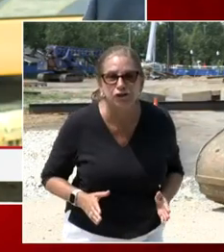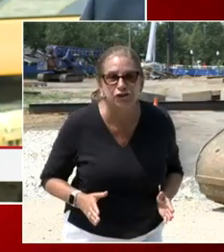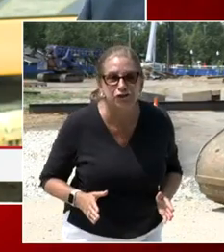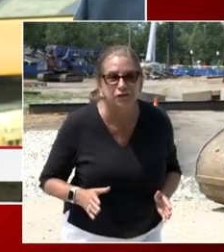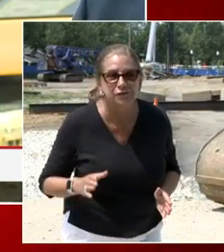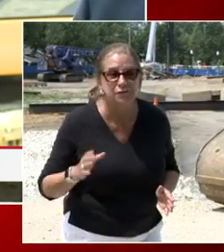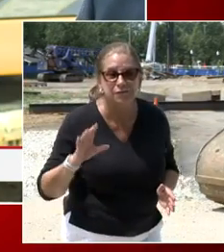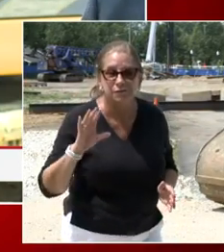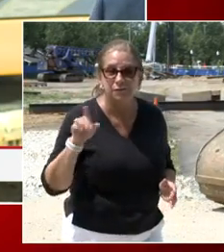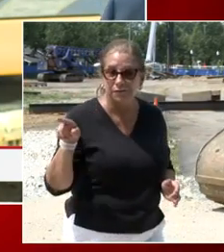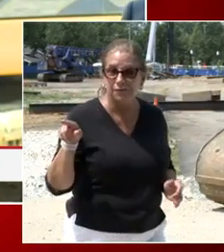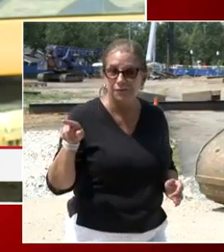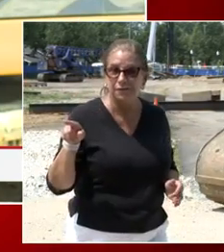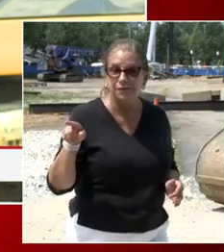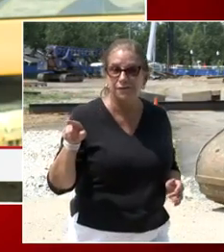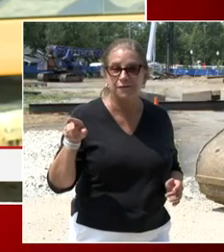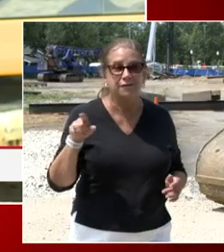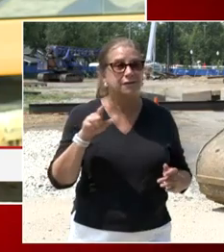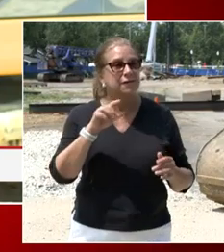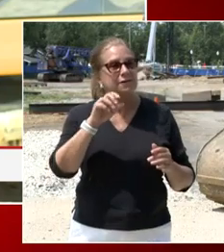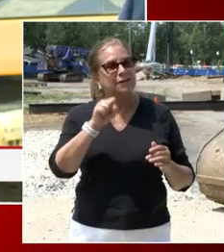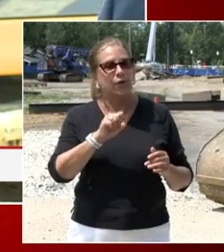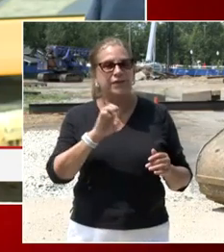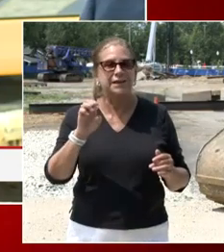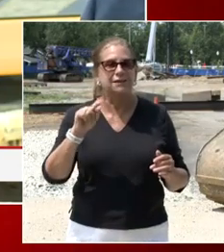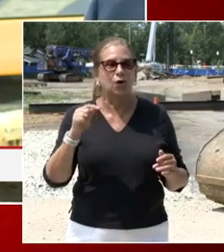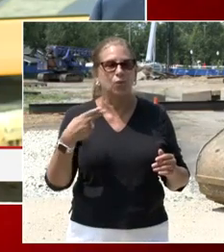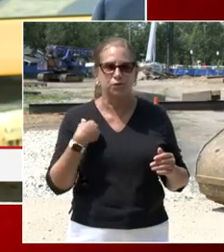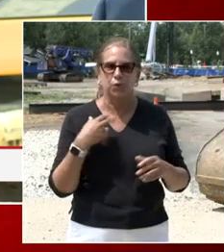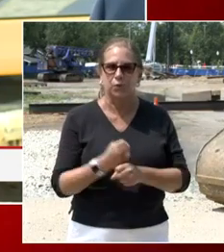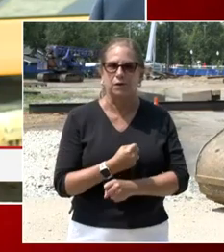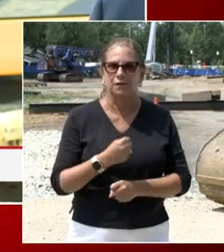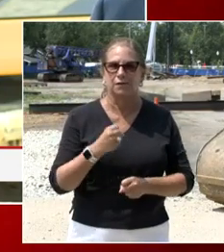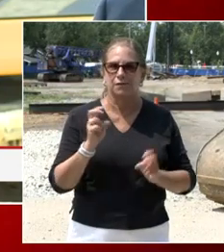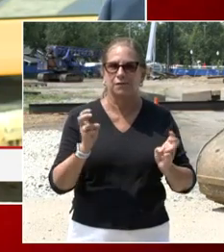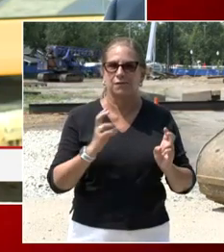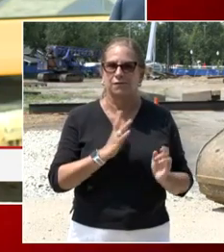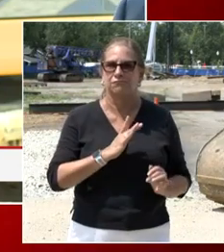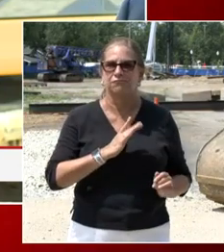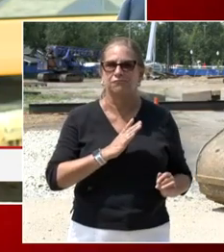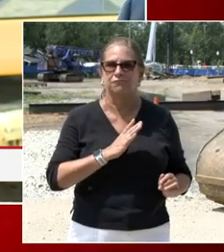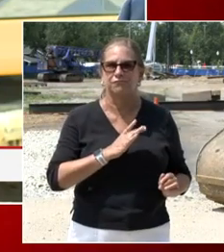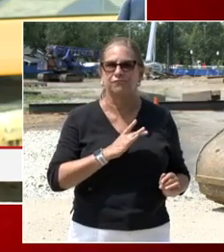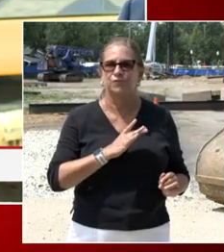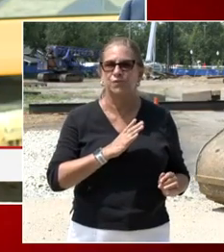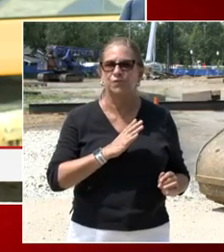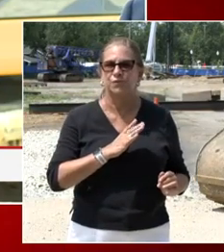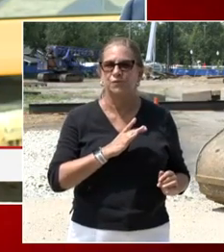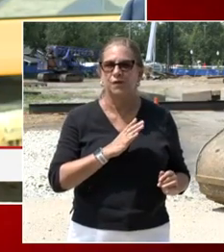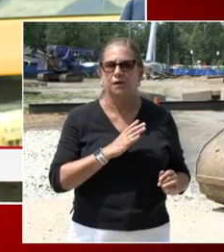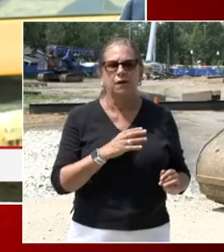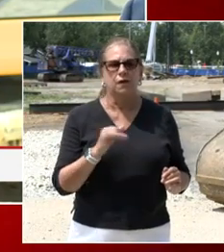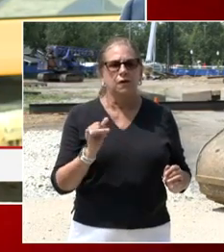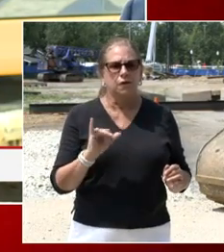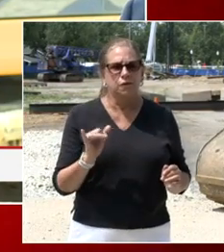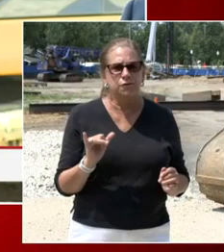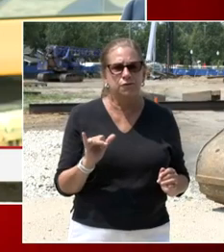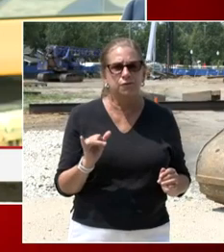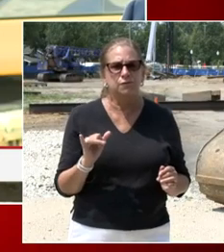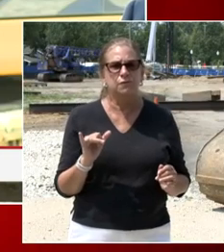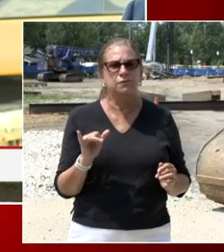winning. We're also going to make sure that those who need us the most, men who are experiencing homelessness, have a